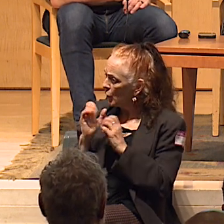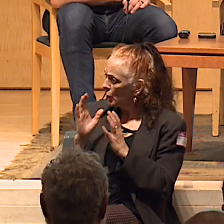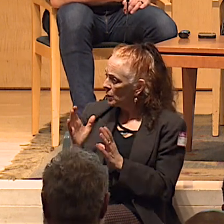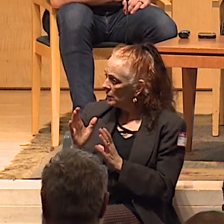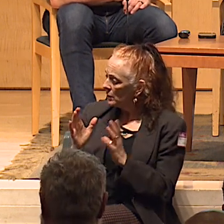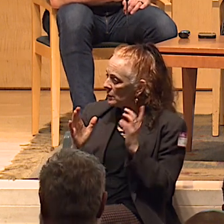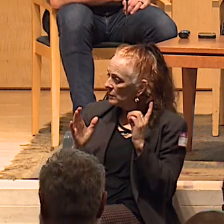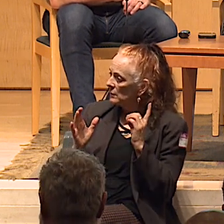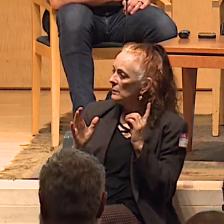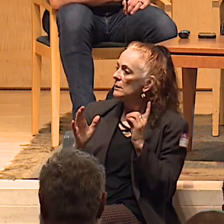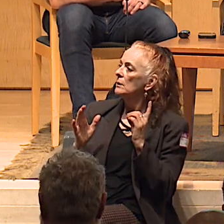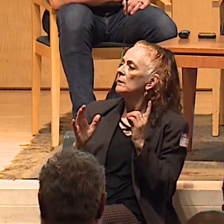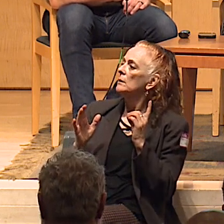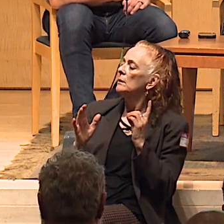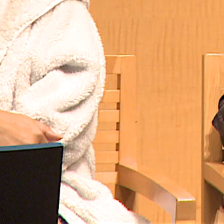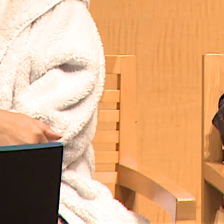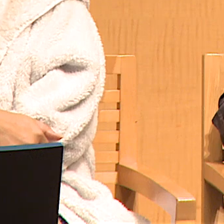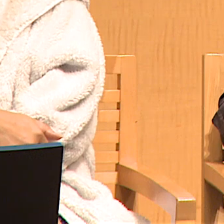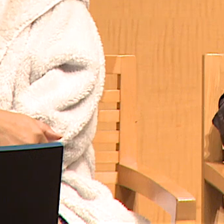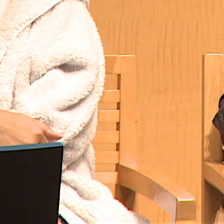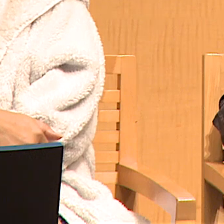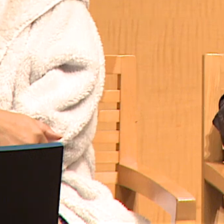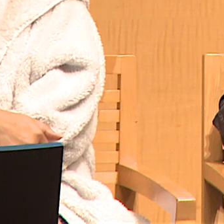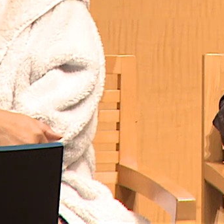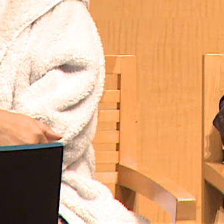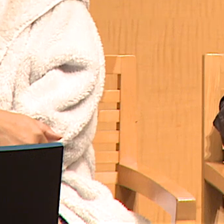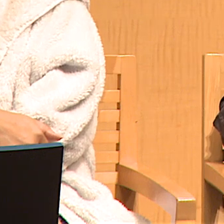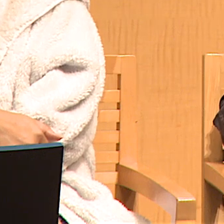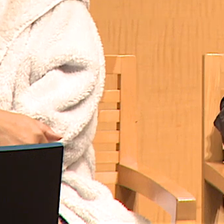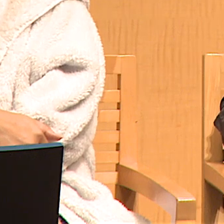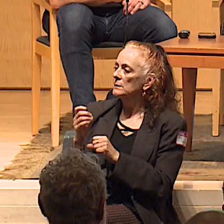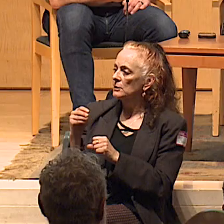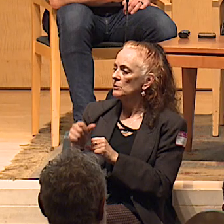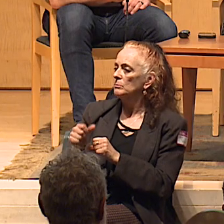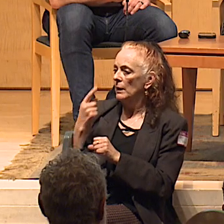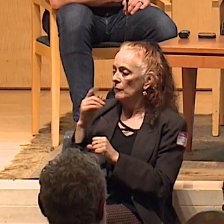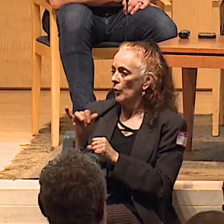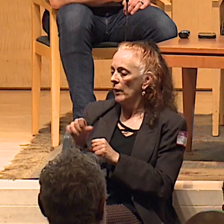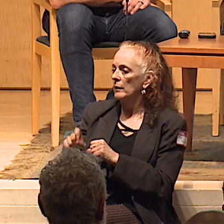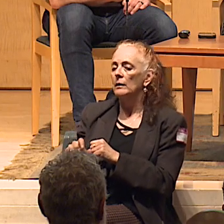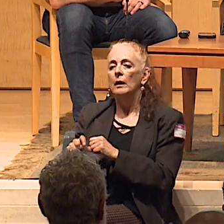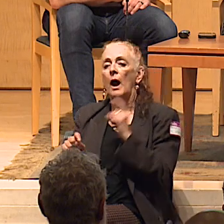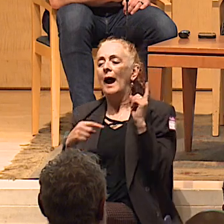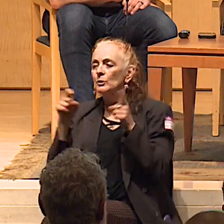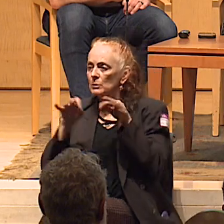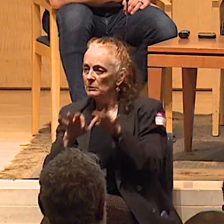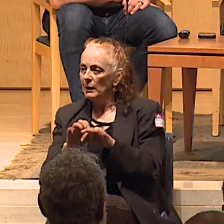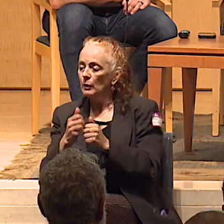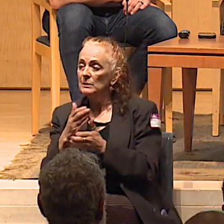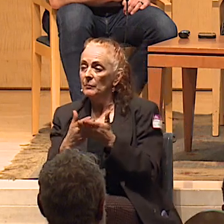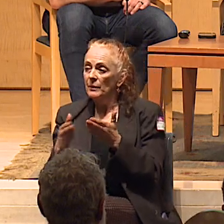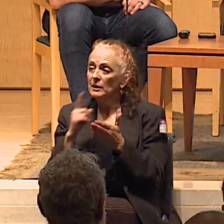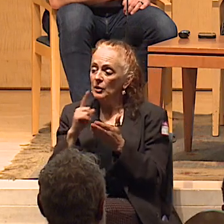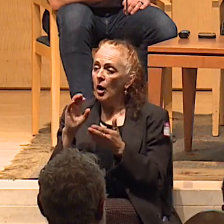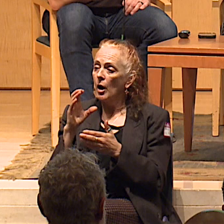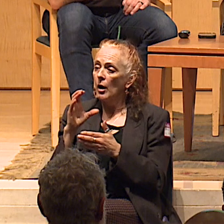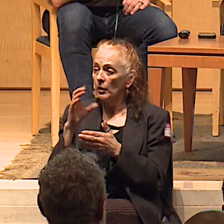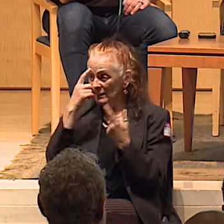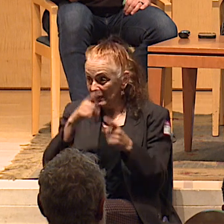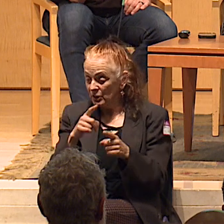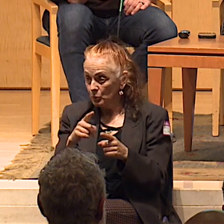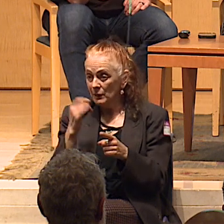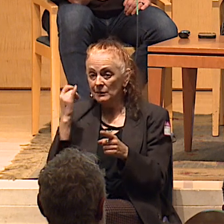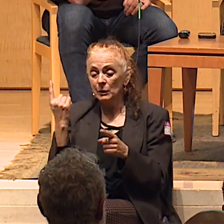Sometimes you actually get sex worker problems. Yeah. Well, I had to explain like how certain things were consensual. Like if someone seemed unhappy, I'm like, well,